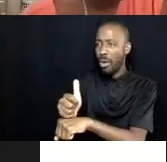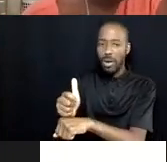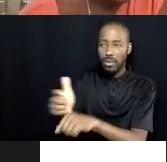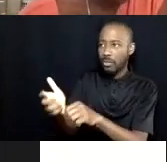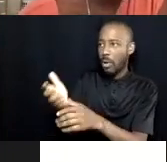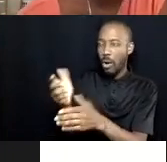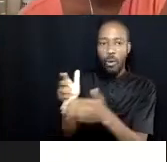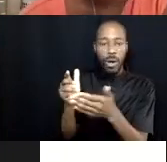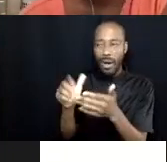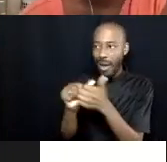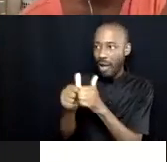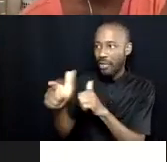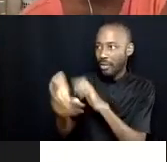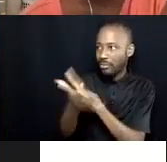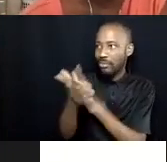Memphis for